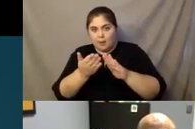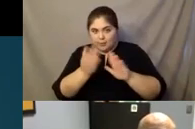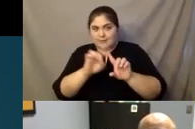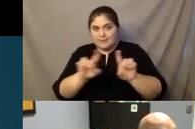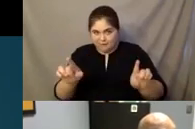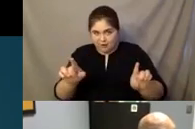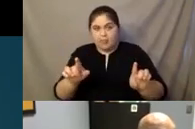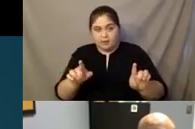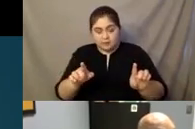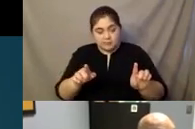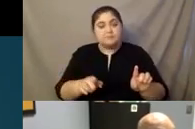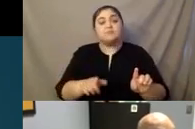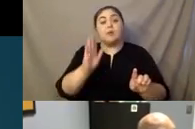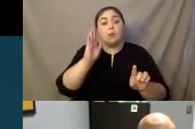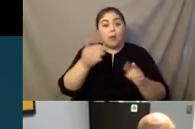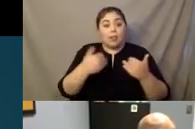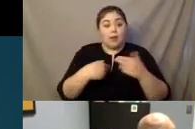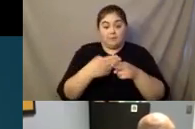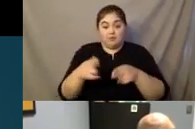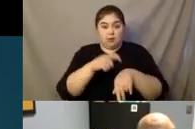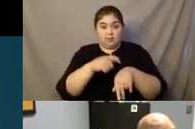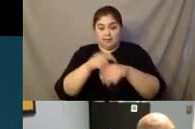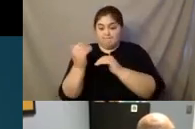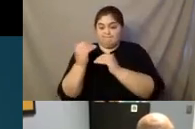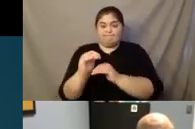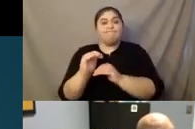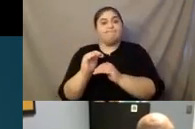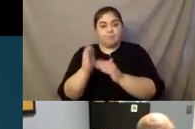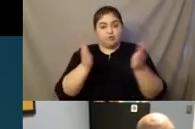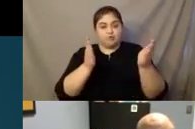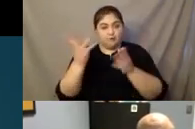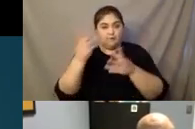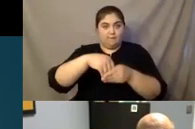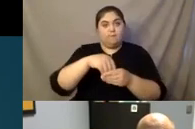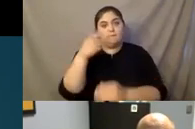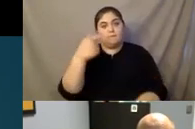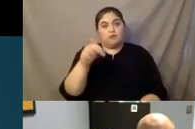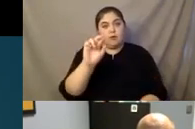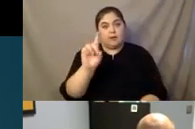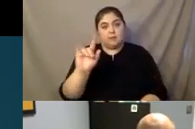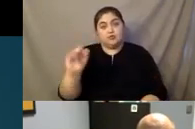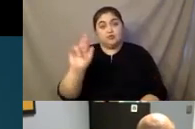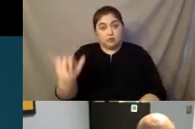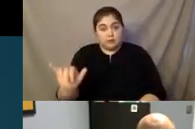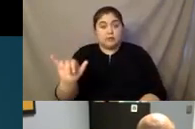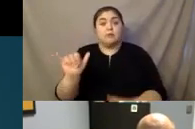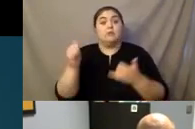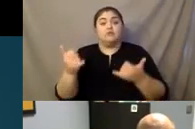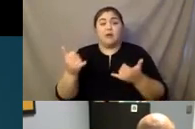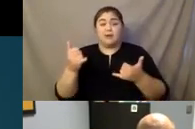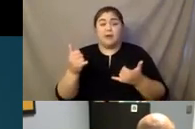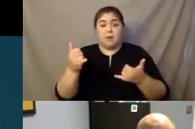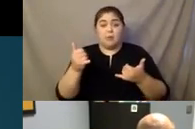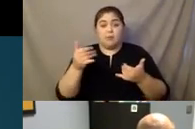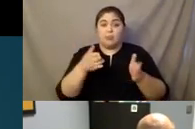First of all, they're going to have shorter time frames where they're actually serving on a grand jury. Right now, the way they